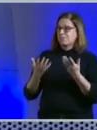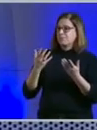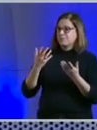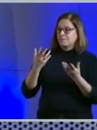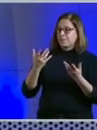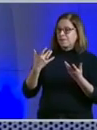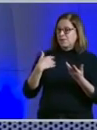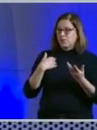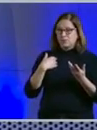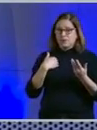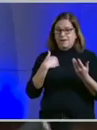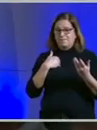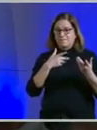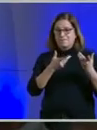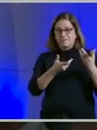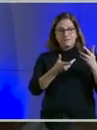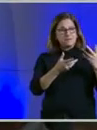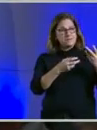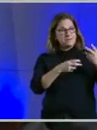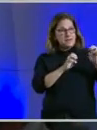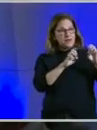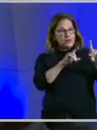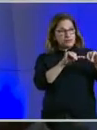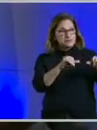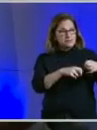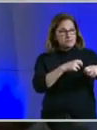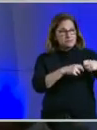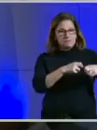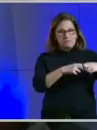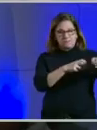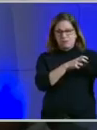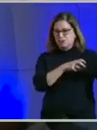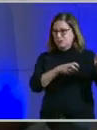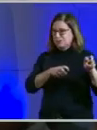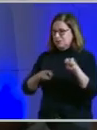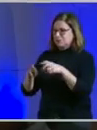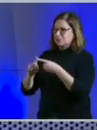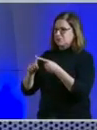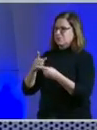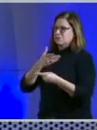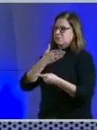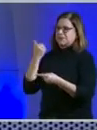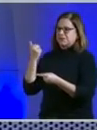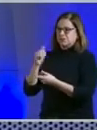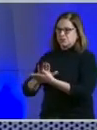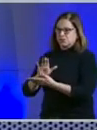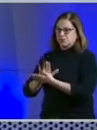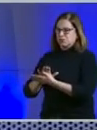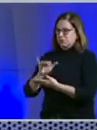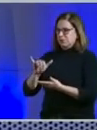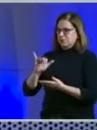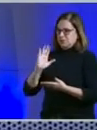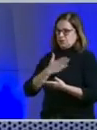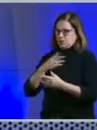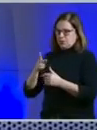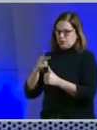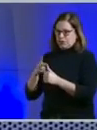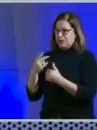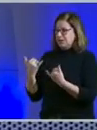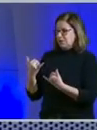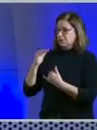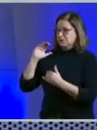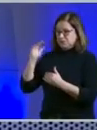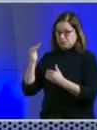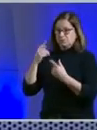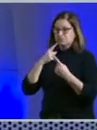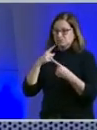education system in Washington, D.C. And what that meant was doing things differently and shaking up the status quo. So we went from